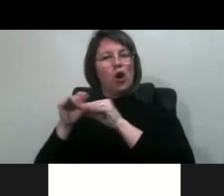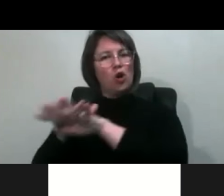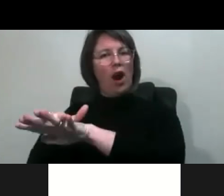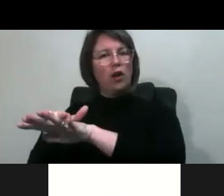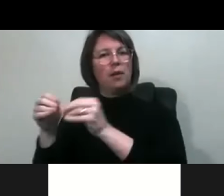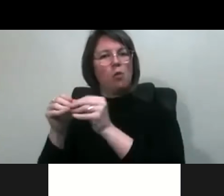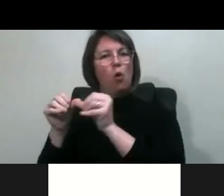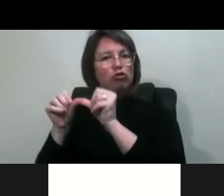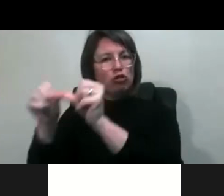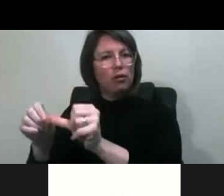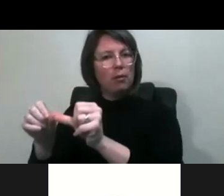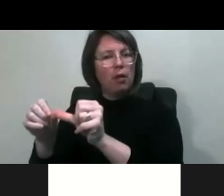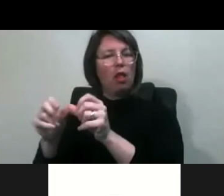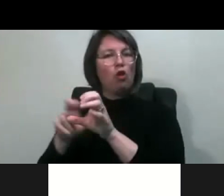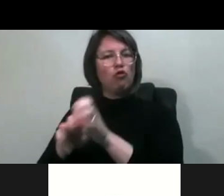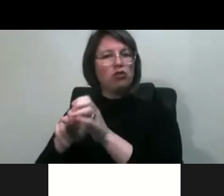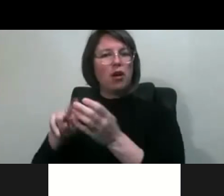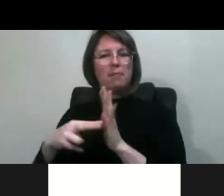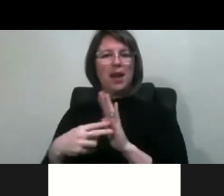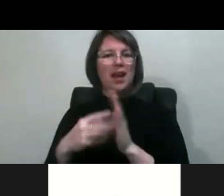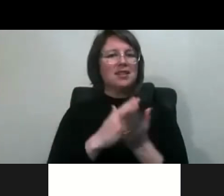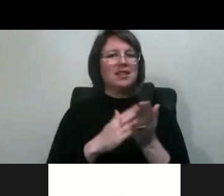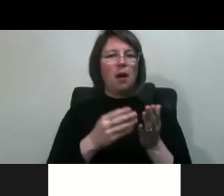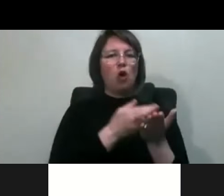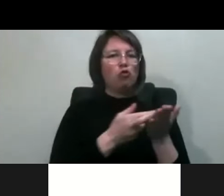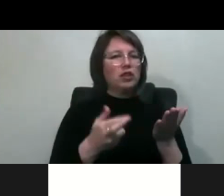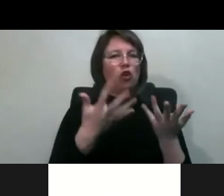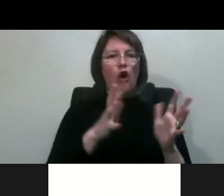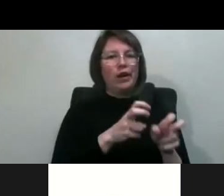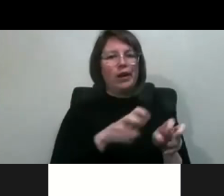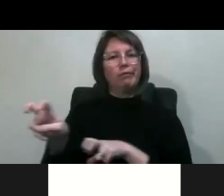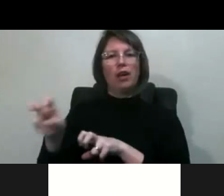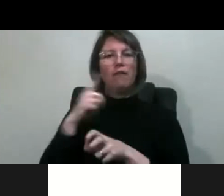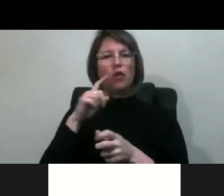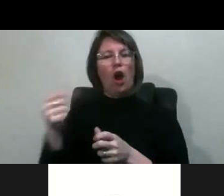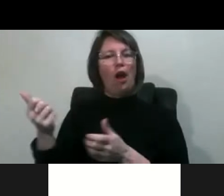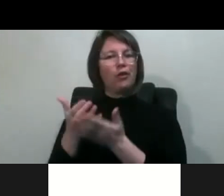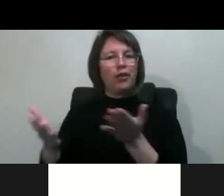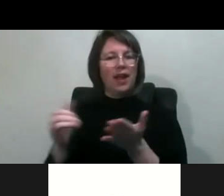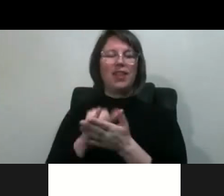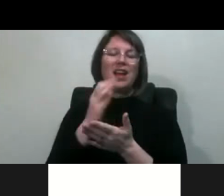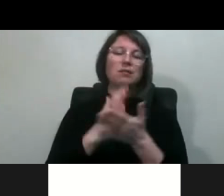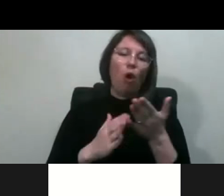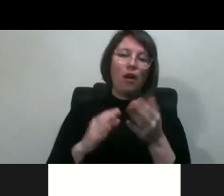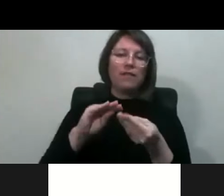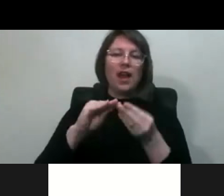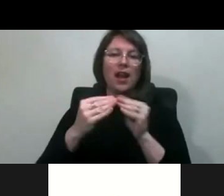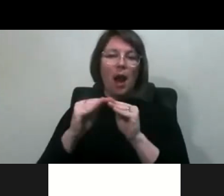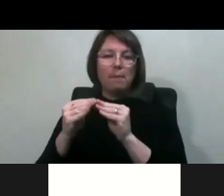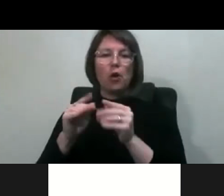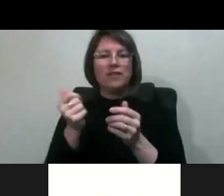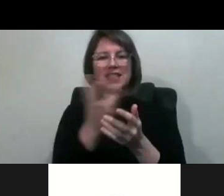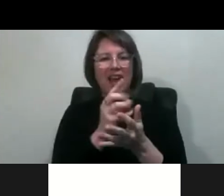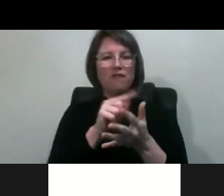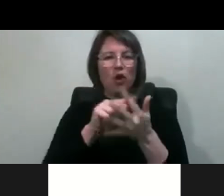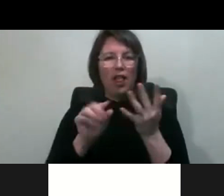ridership. So some of those resources are already being used for other things. So that's just part of the number of factors that we're considering